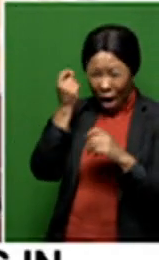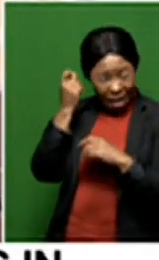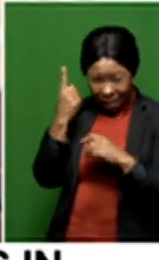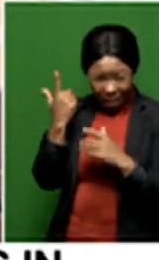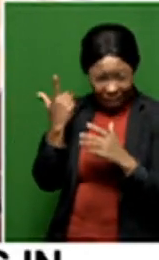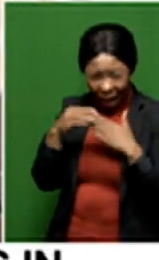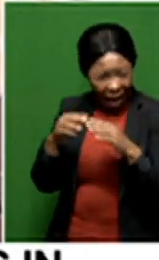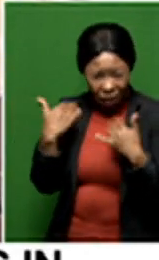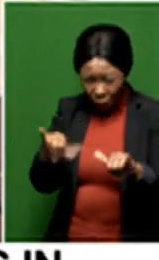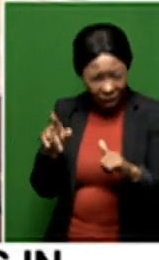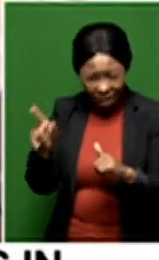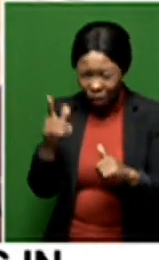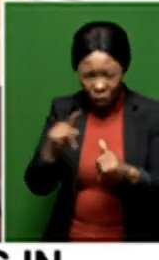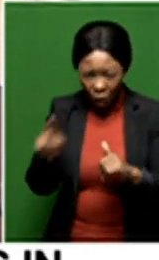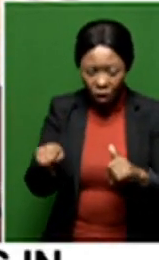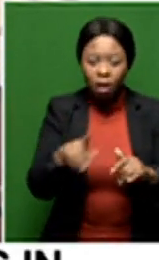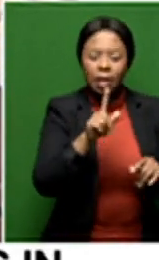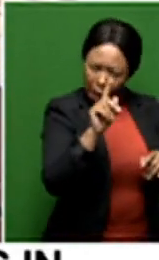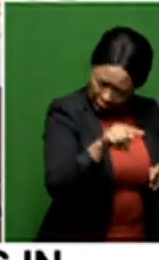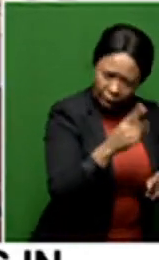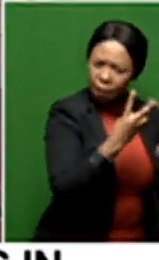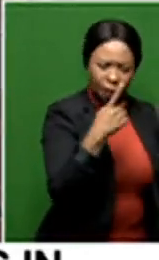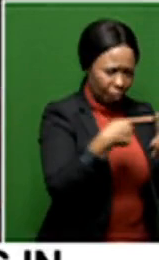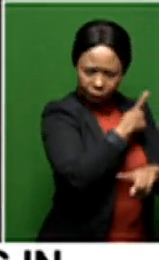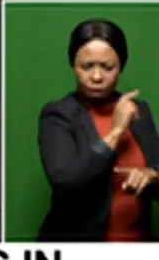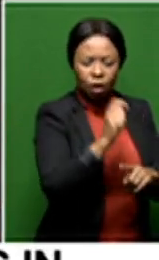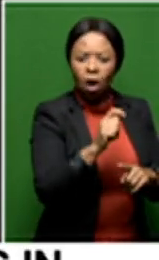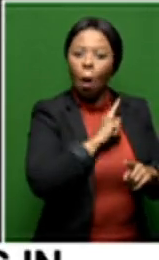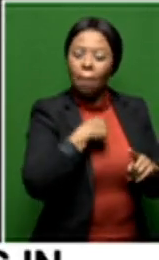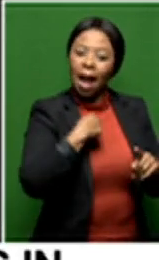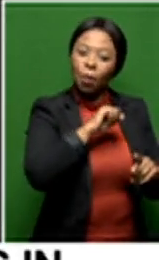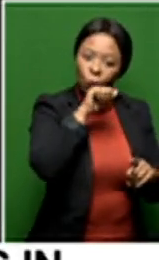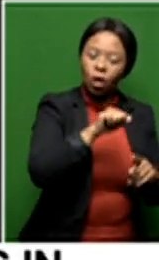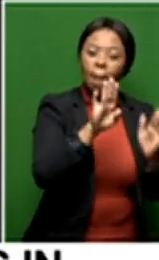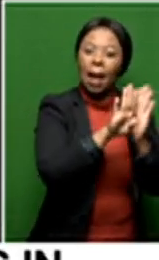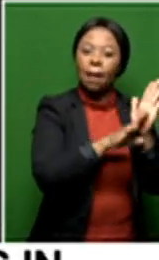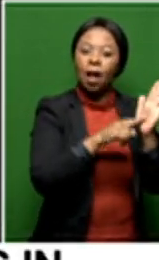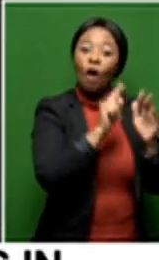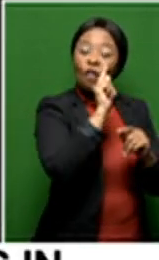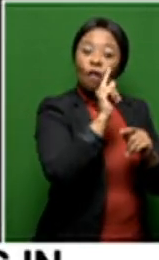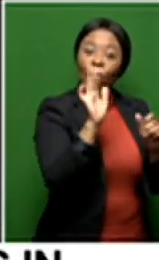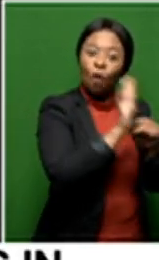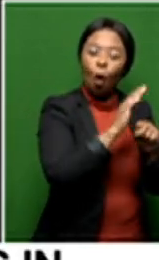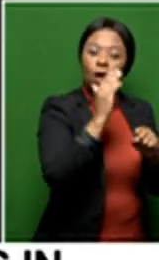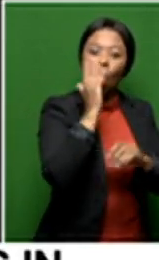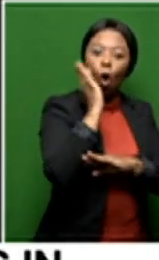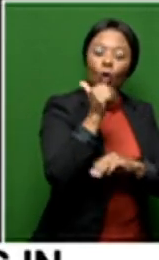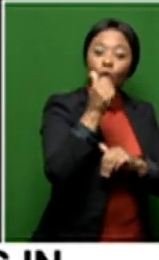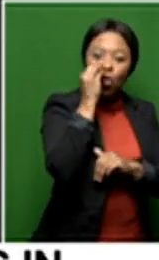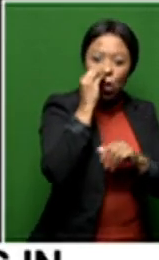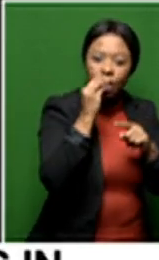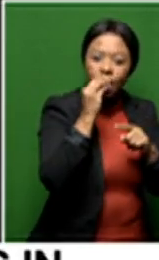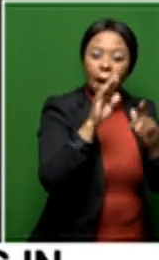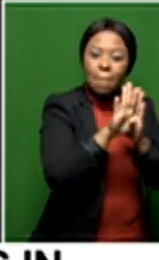They are, because when you look at, I love the Bible, because the first gospels, the four gospels of the Bible, you will read